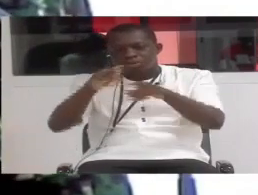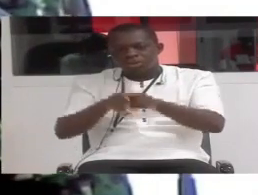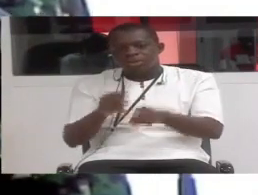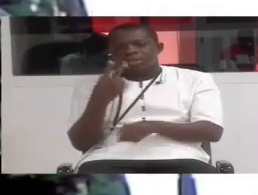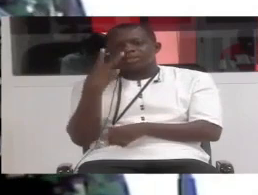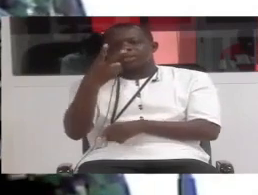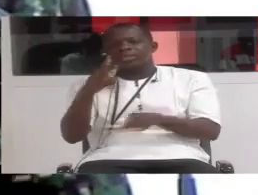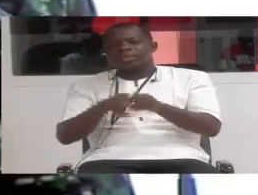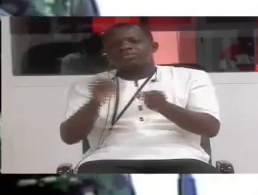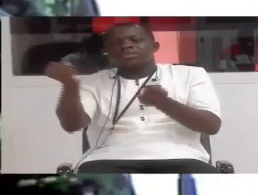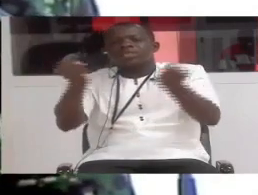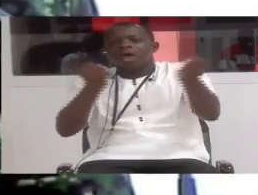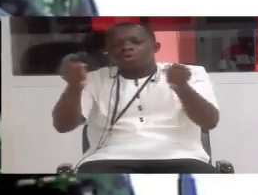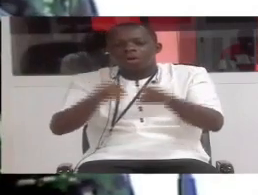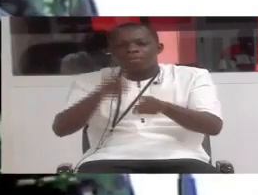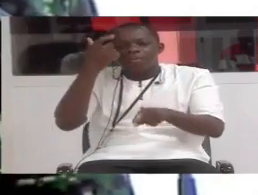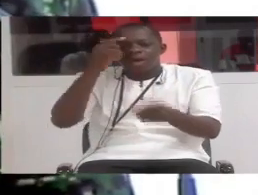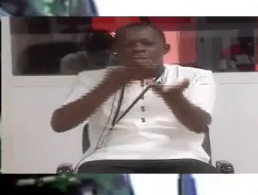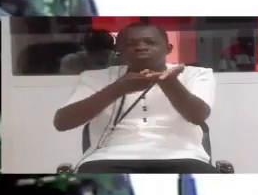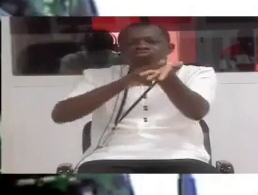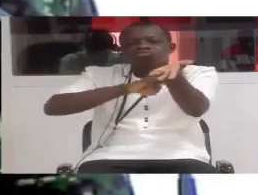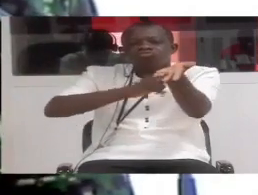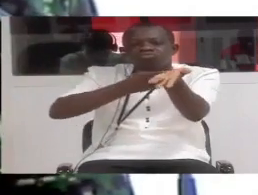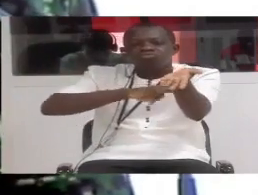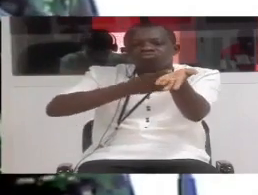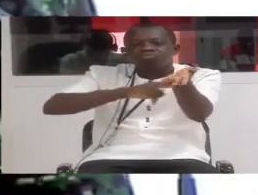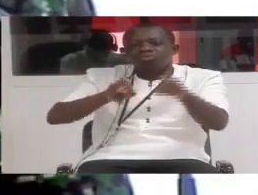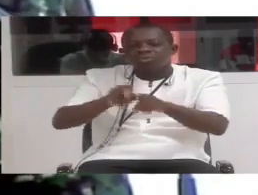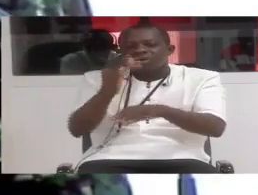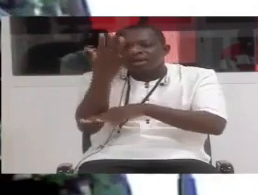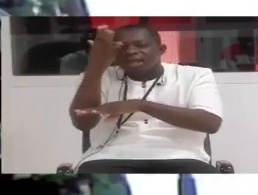fa ay saaku ngooñ. We found a box of hay.